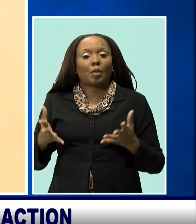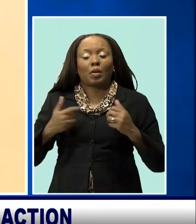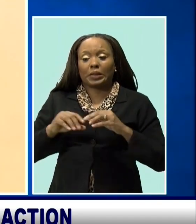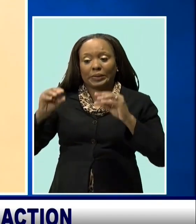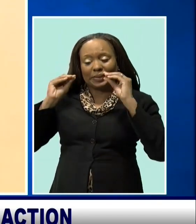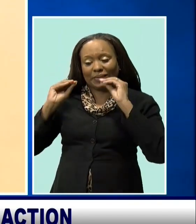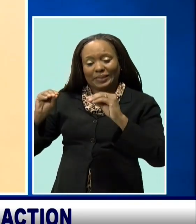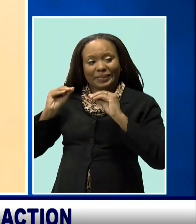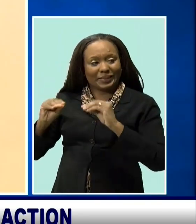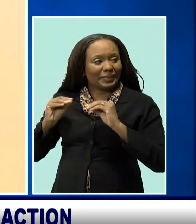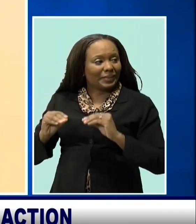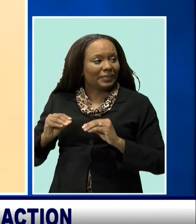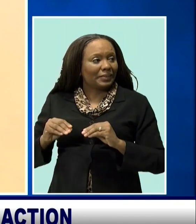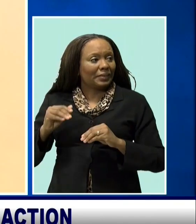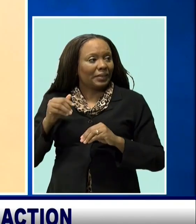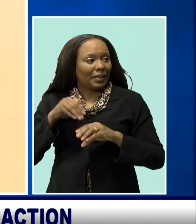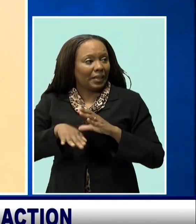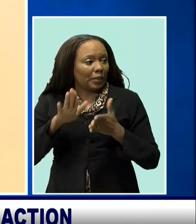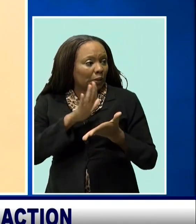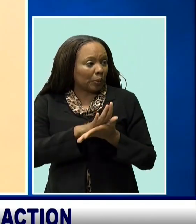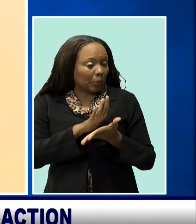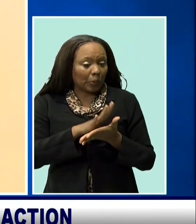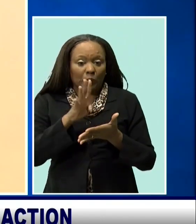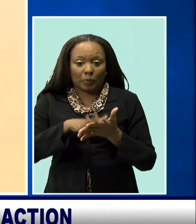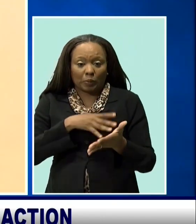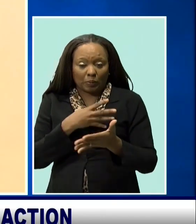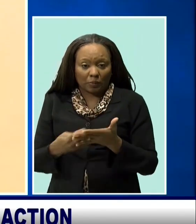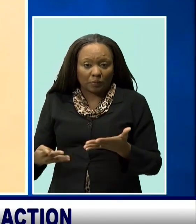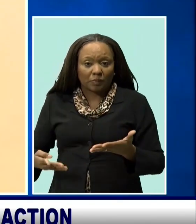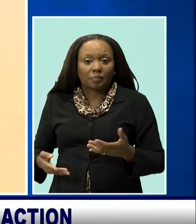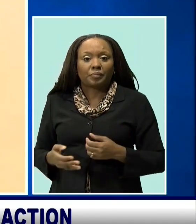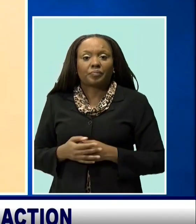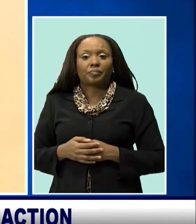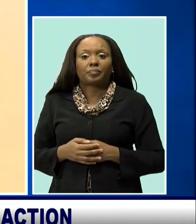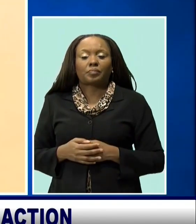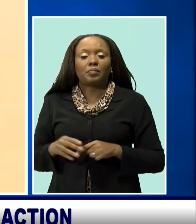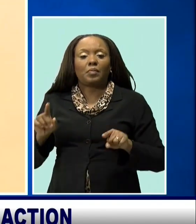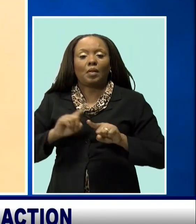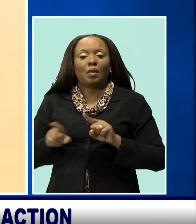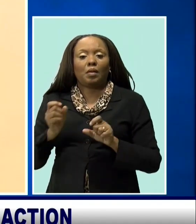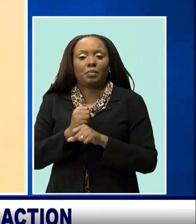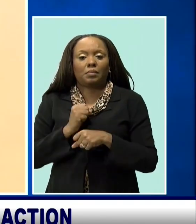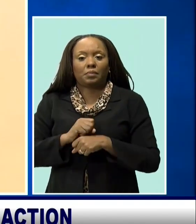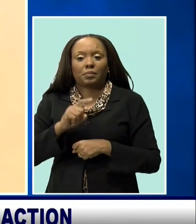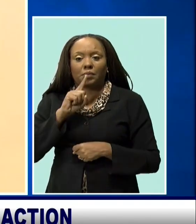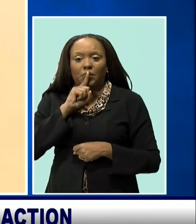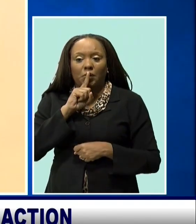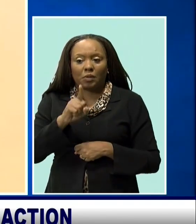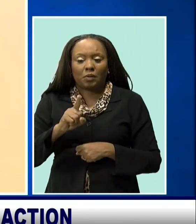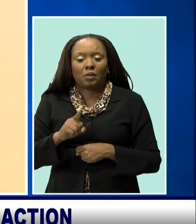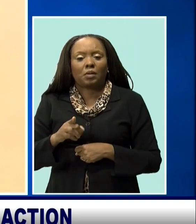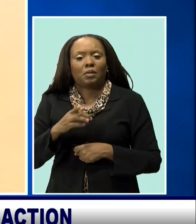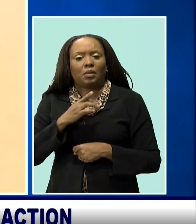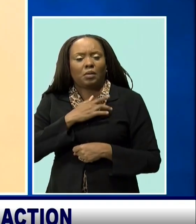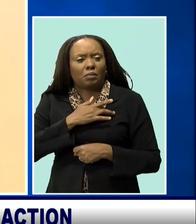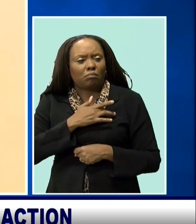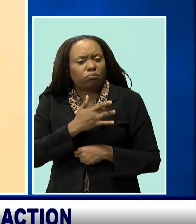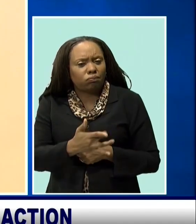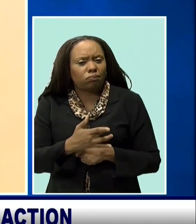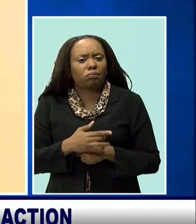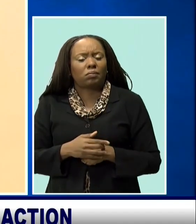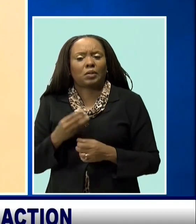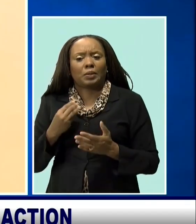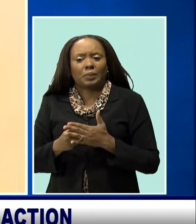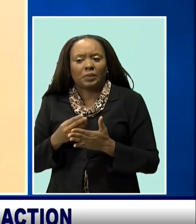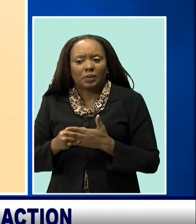education brought forth in our schools curriculum, and not only brought forth but to ensure that there's some sense or sort of